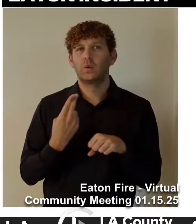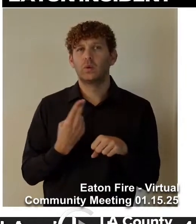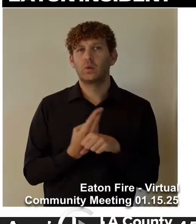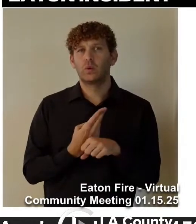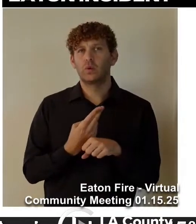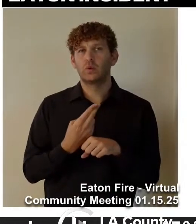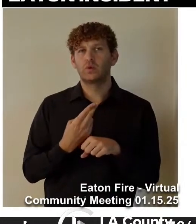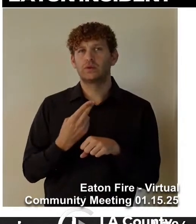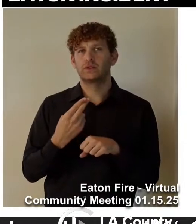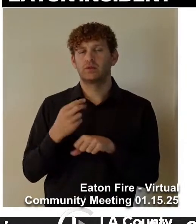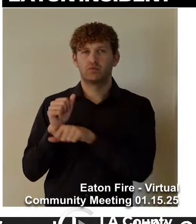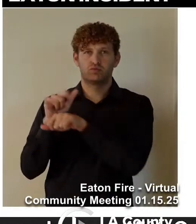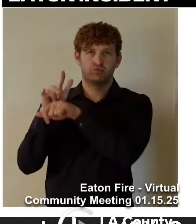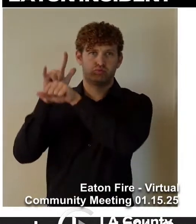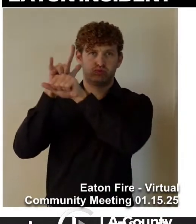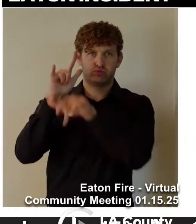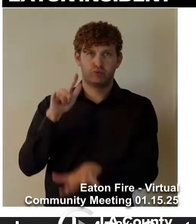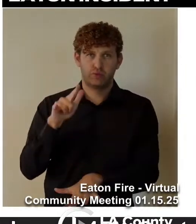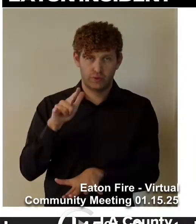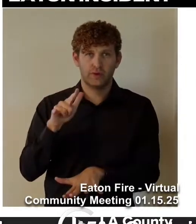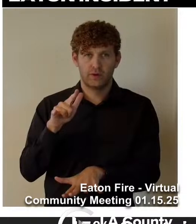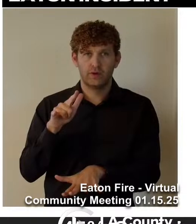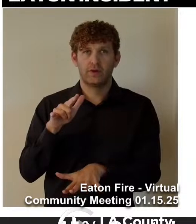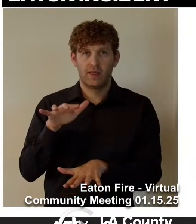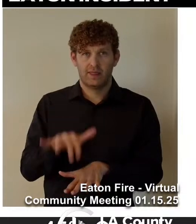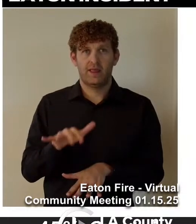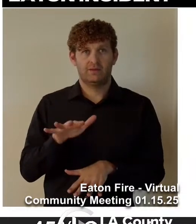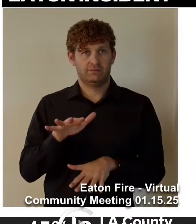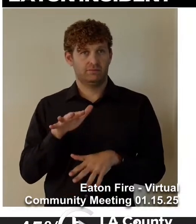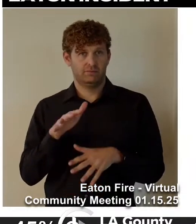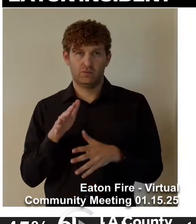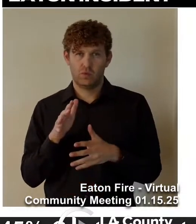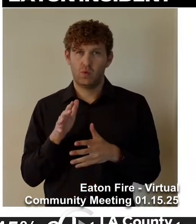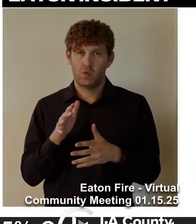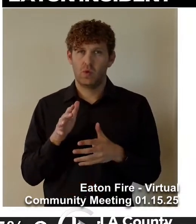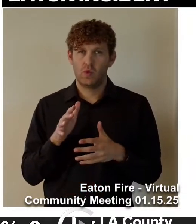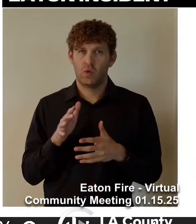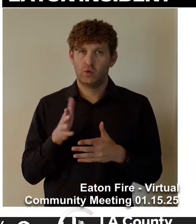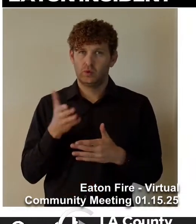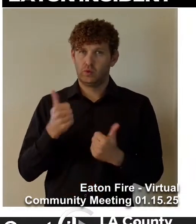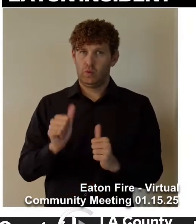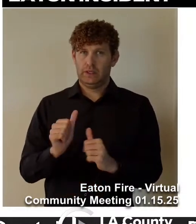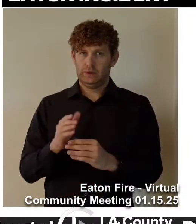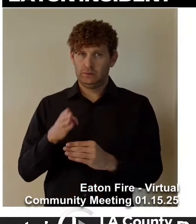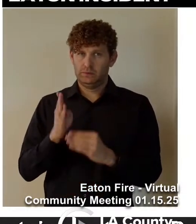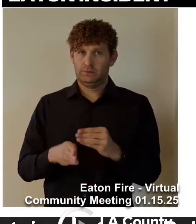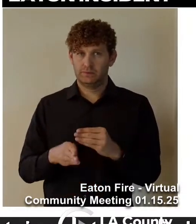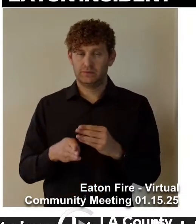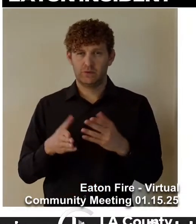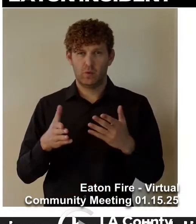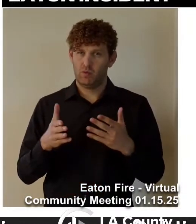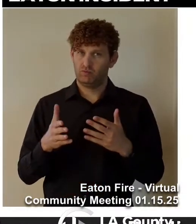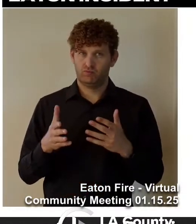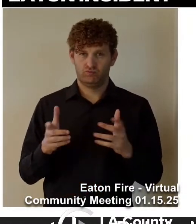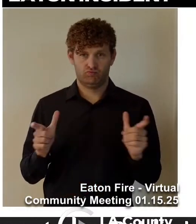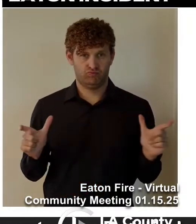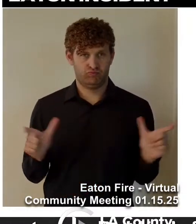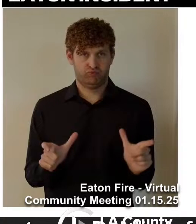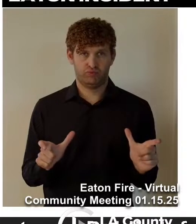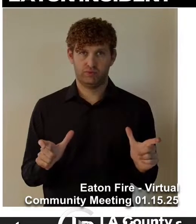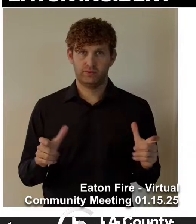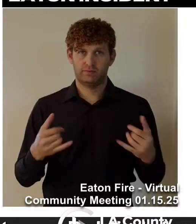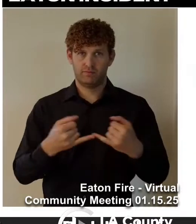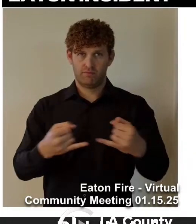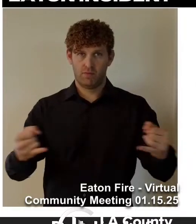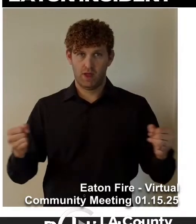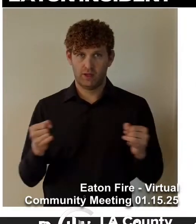wing and rotor wing to harden and complete some type of line around the rest of that. What